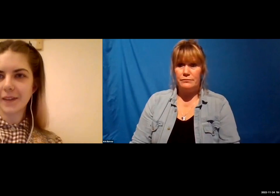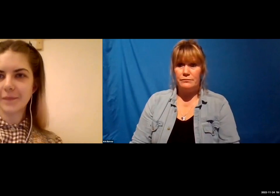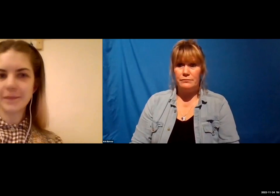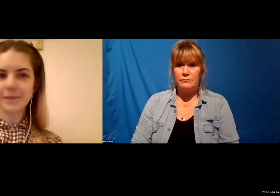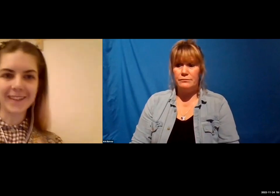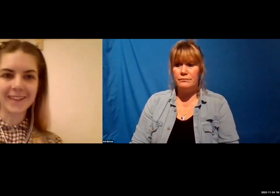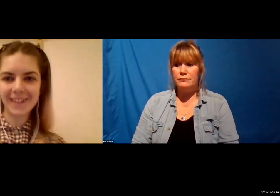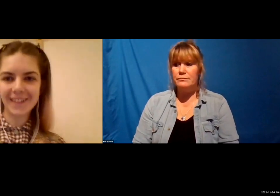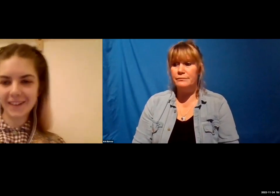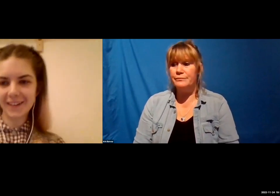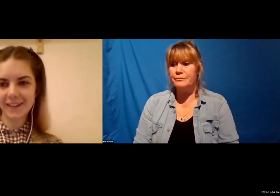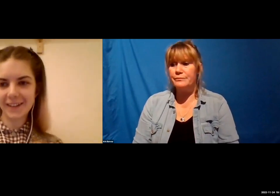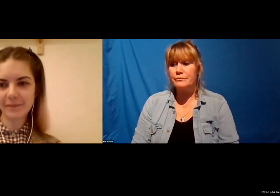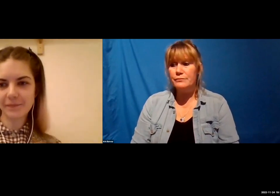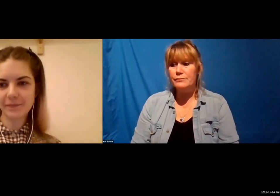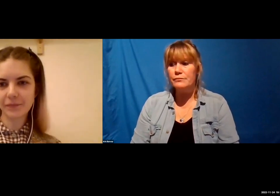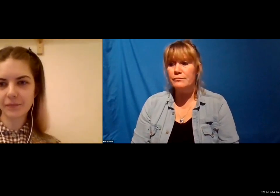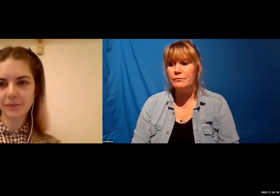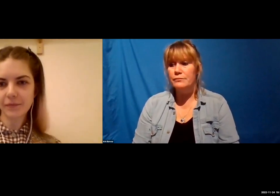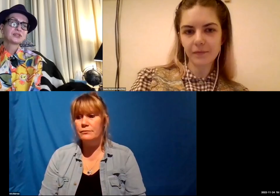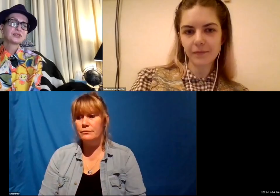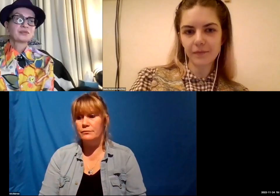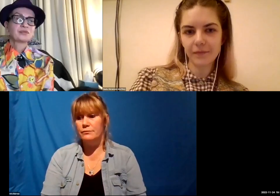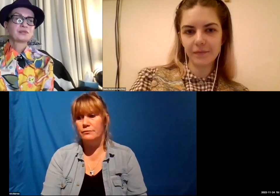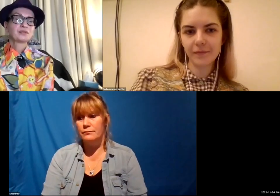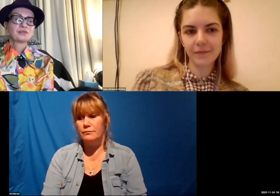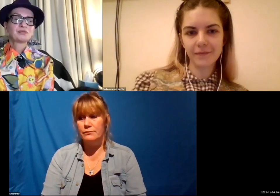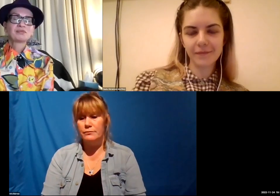Thanks. Yeah, thanks.